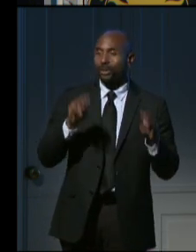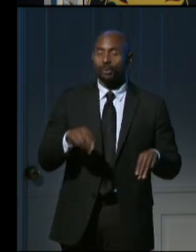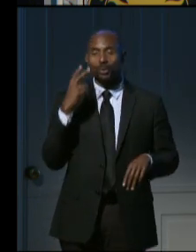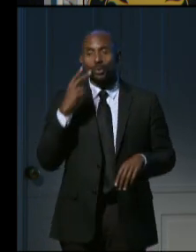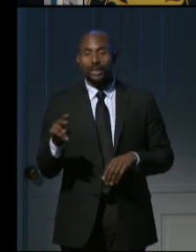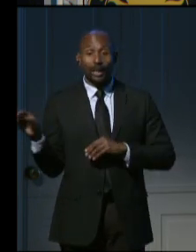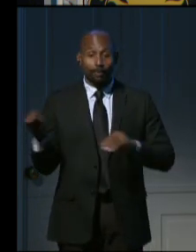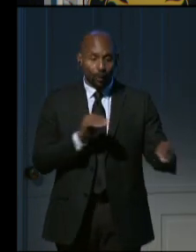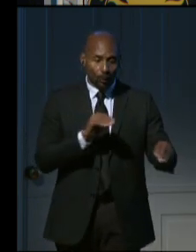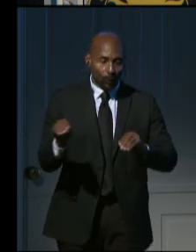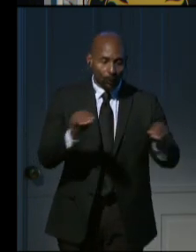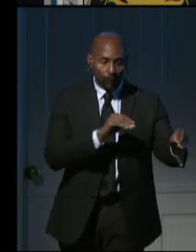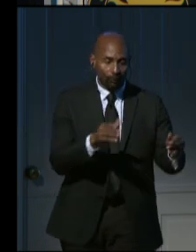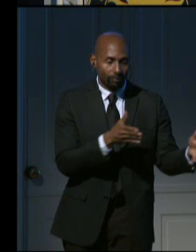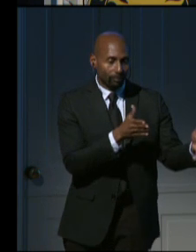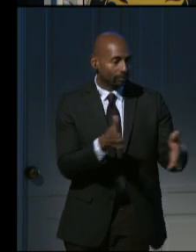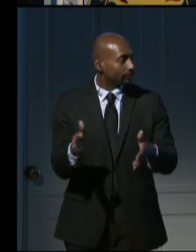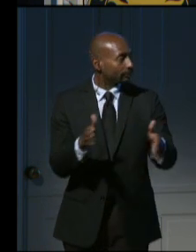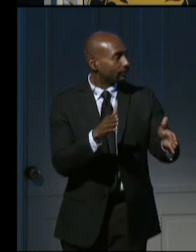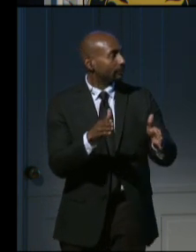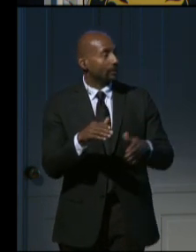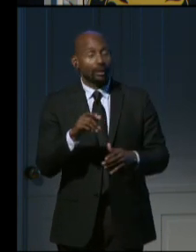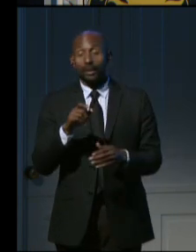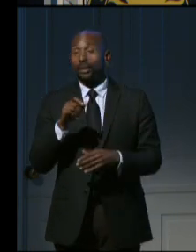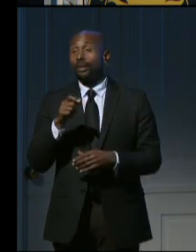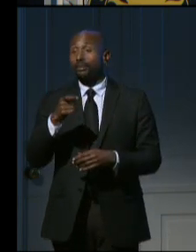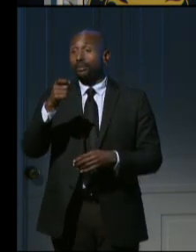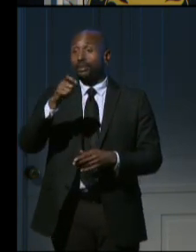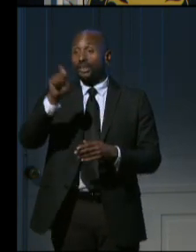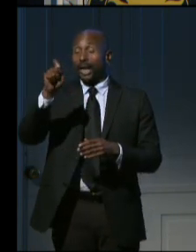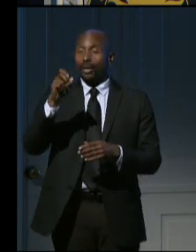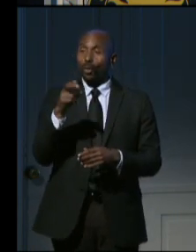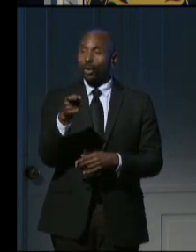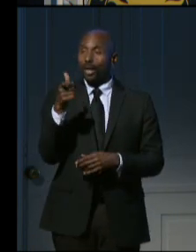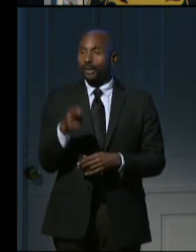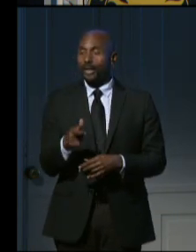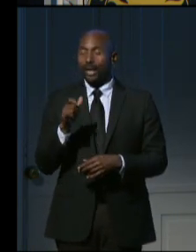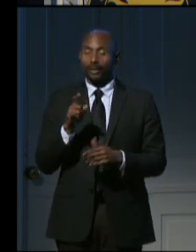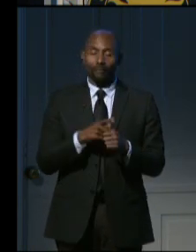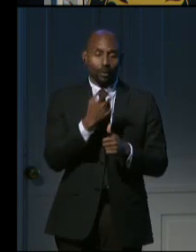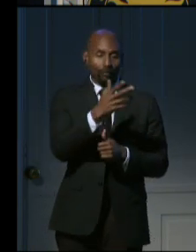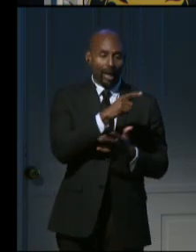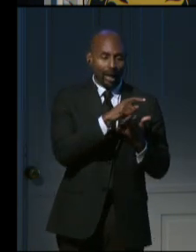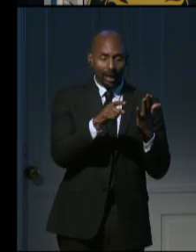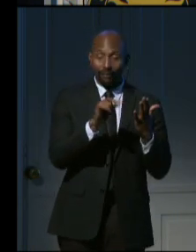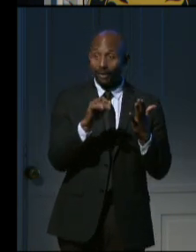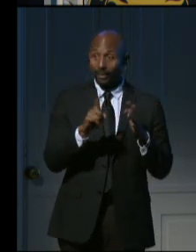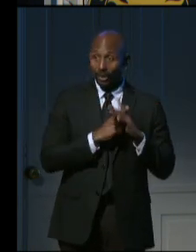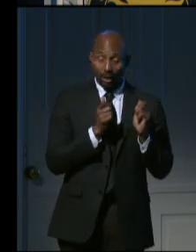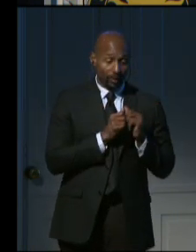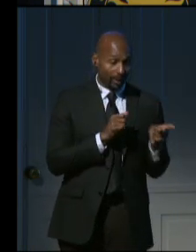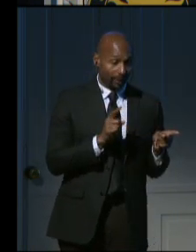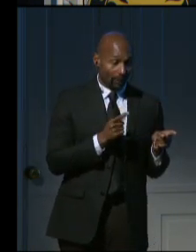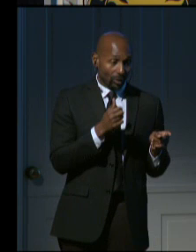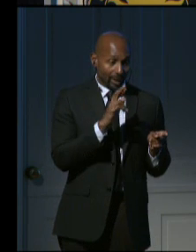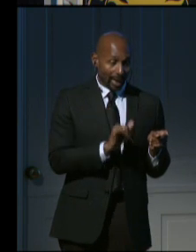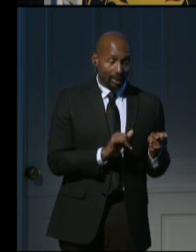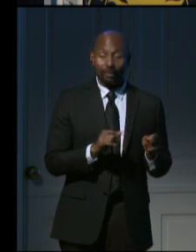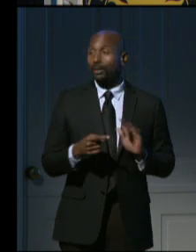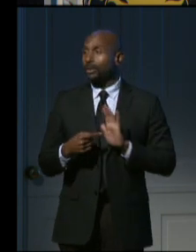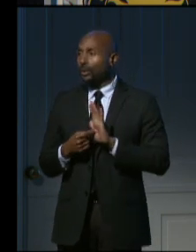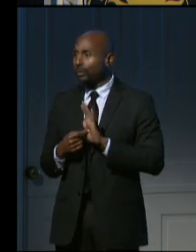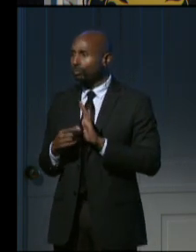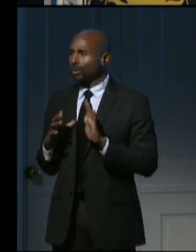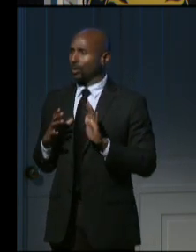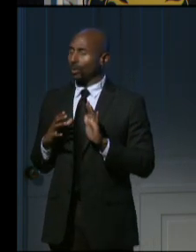see them moving, and you could uncheck the first 5 places if someone started in a certain gallery where they went, and we thought, this is super cool, and we showed it to leadership,